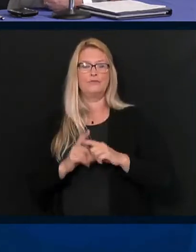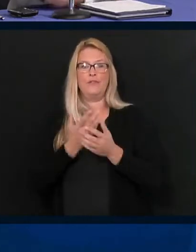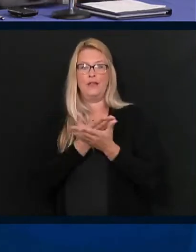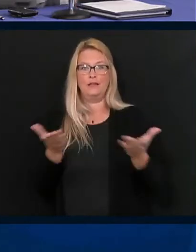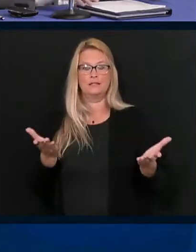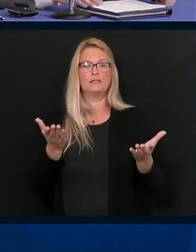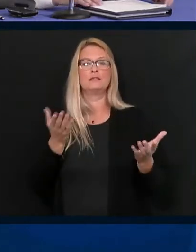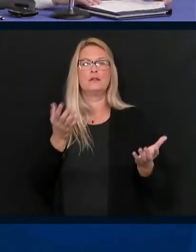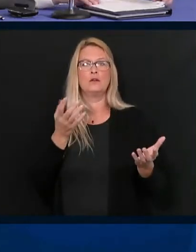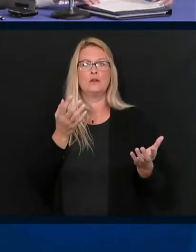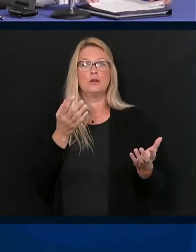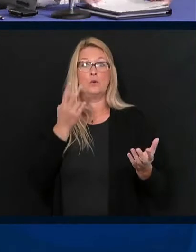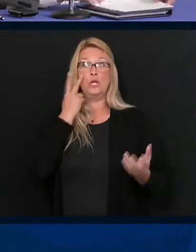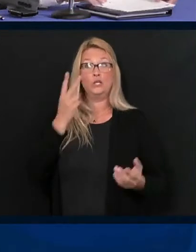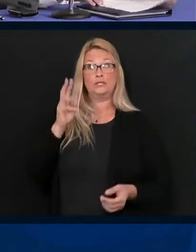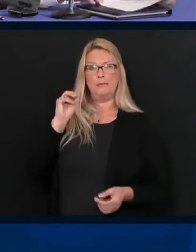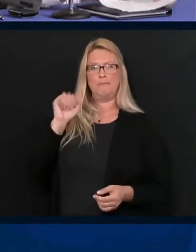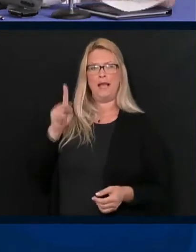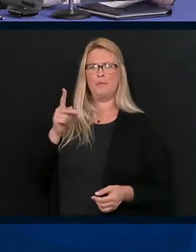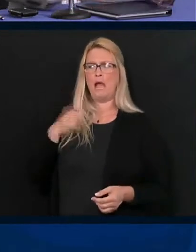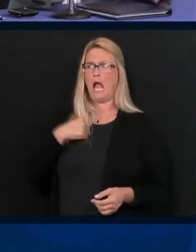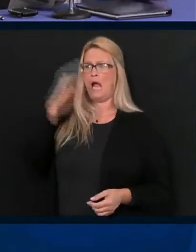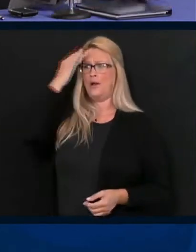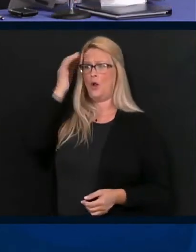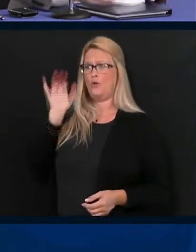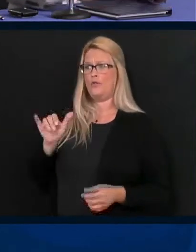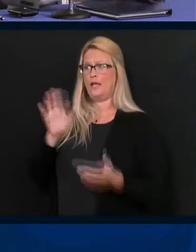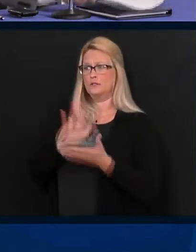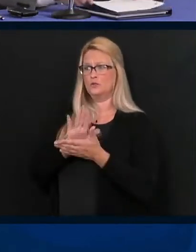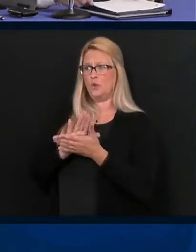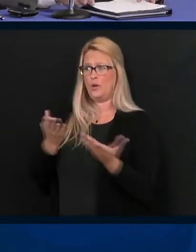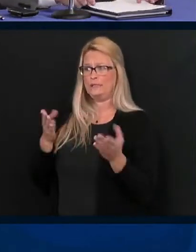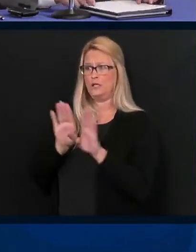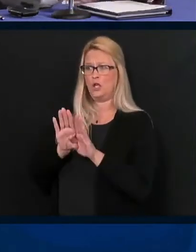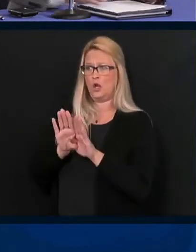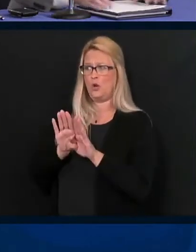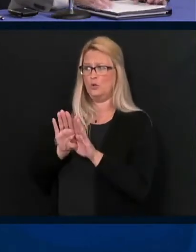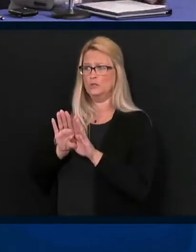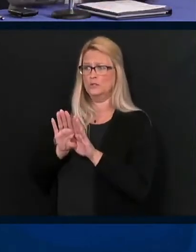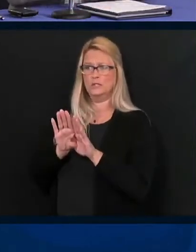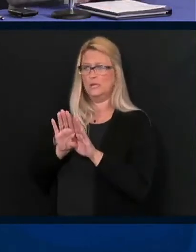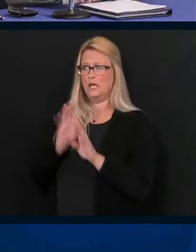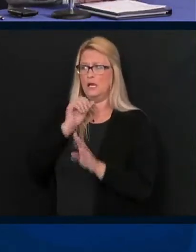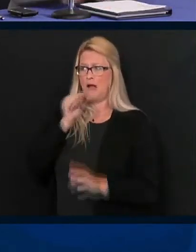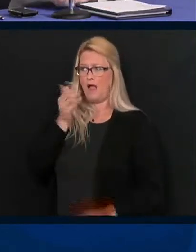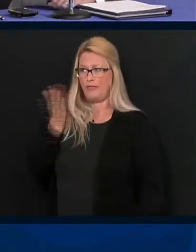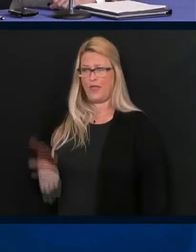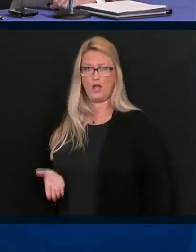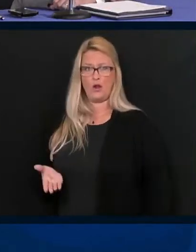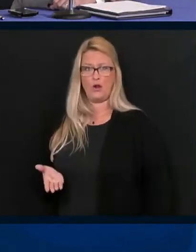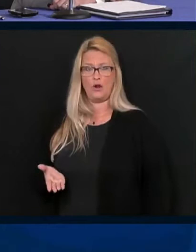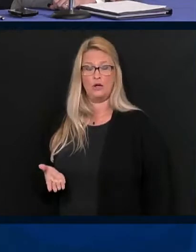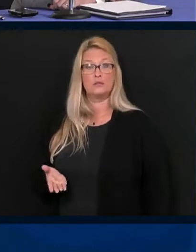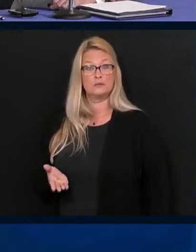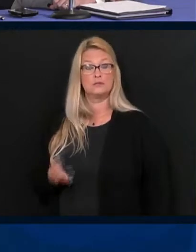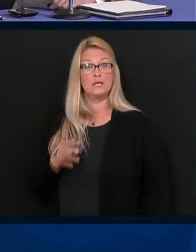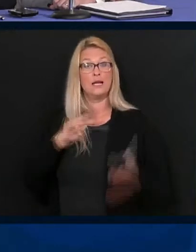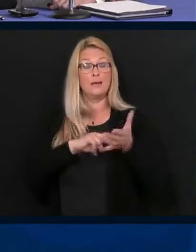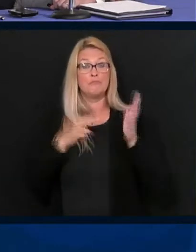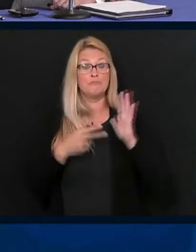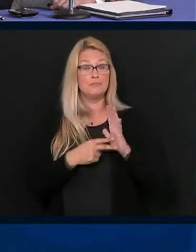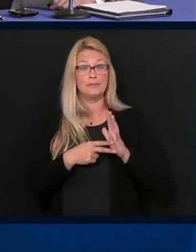well, wait a second, we have a school that I know is closed or impacted by COVID that's not listed here. And as the